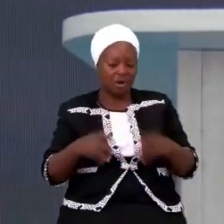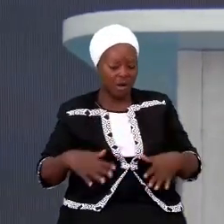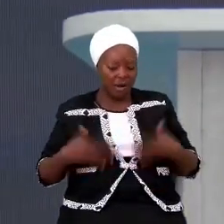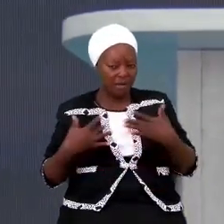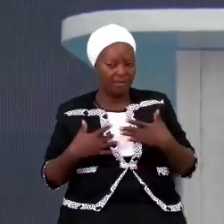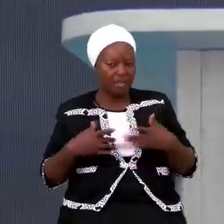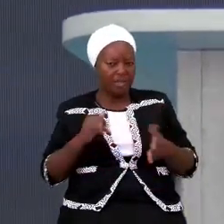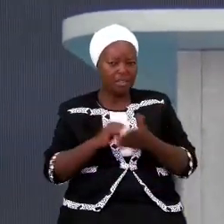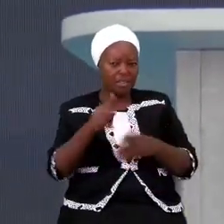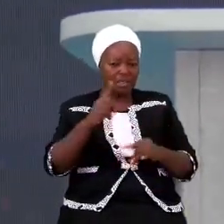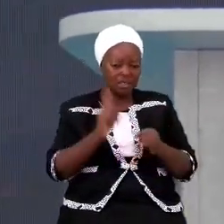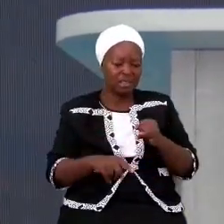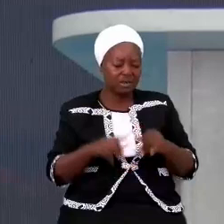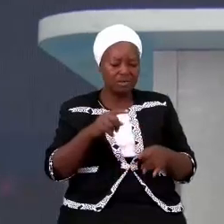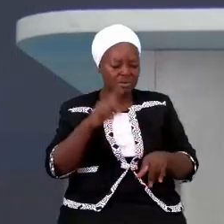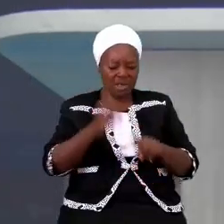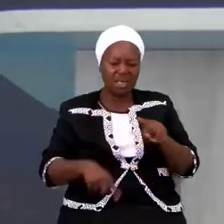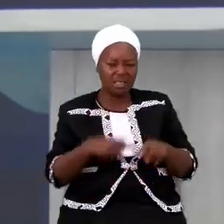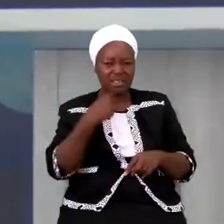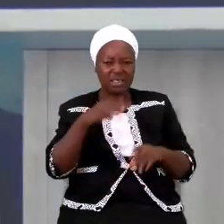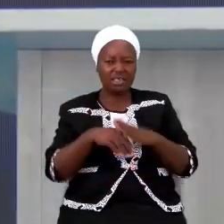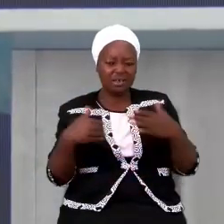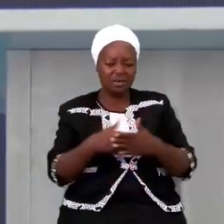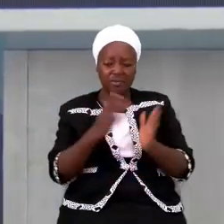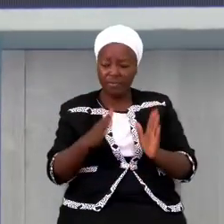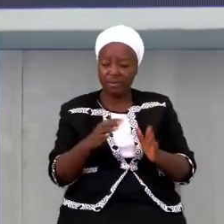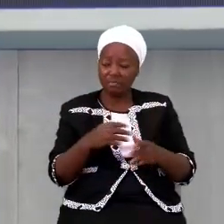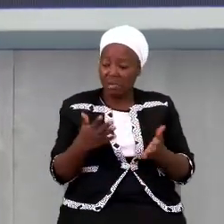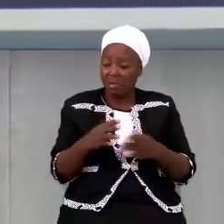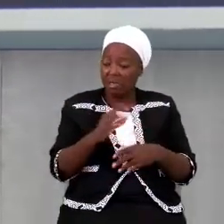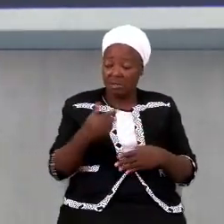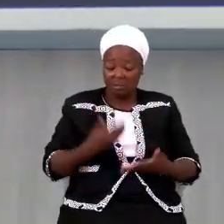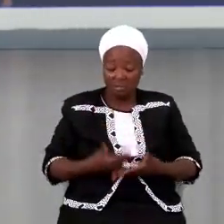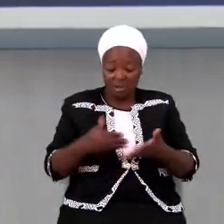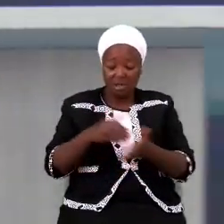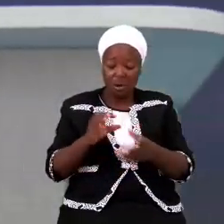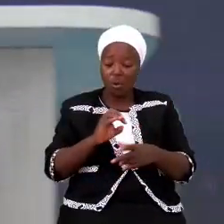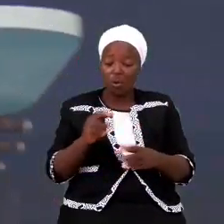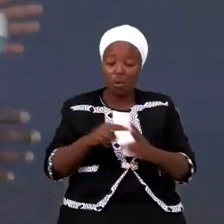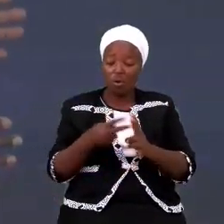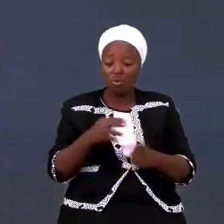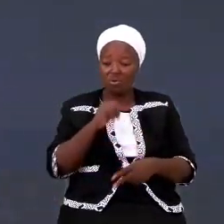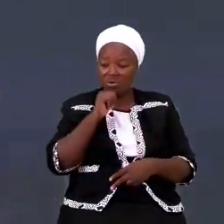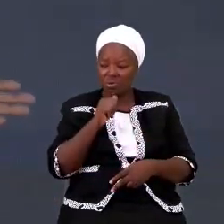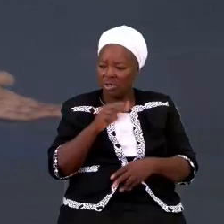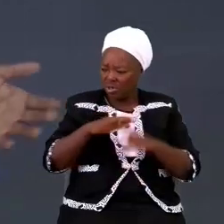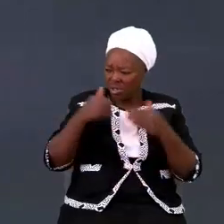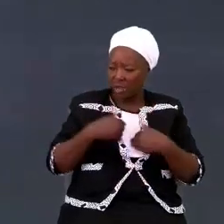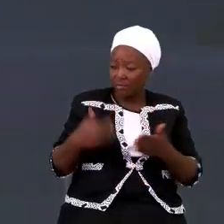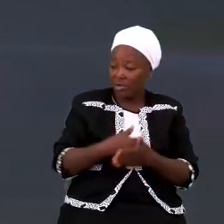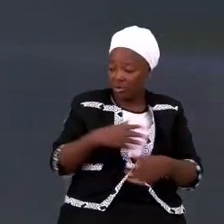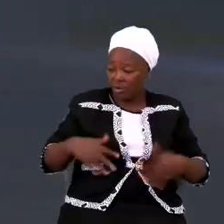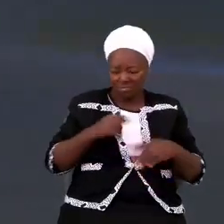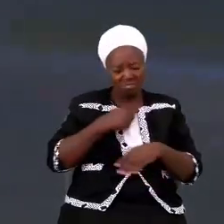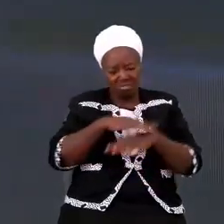new life? We can't tell. Does he love the Lord? We can't tell. Will he still follow what we're doing together? We